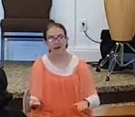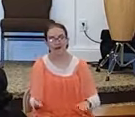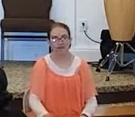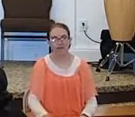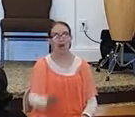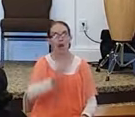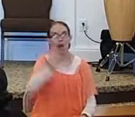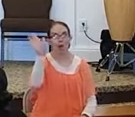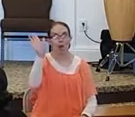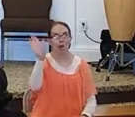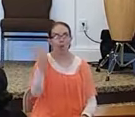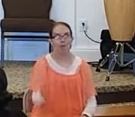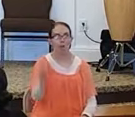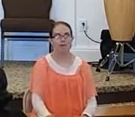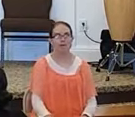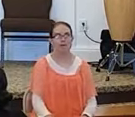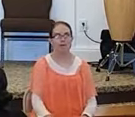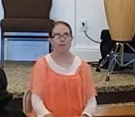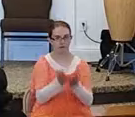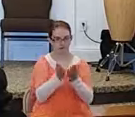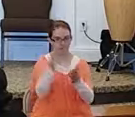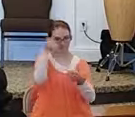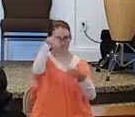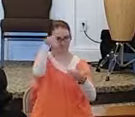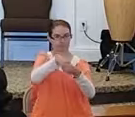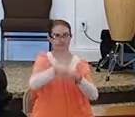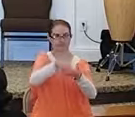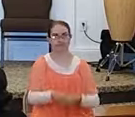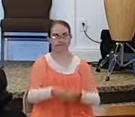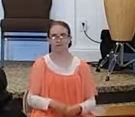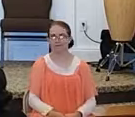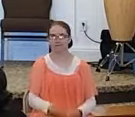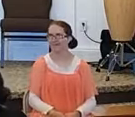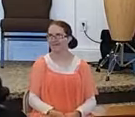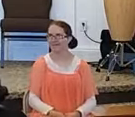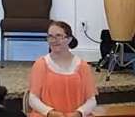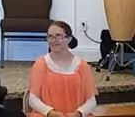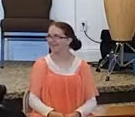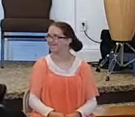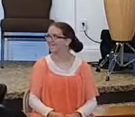Hello. Read it, it's in there. He didn't say hello, he just said he's dead.